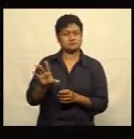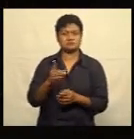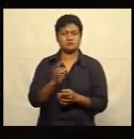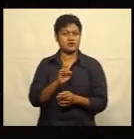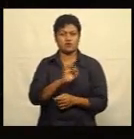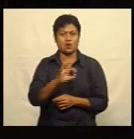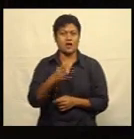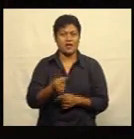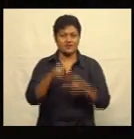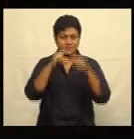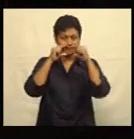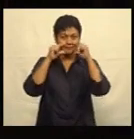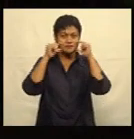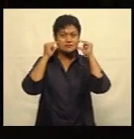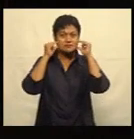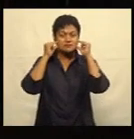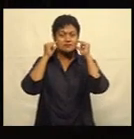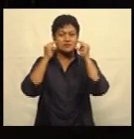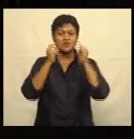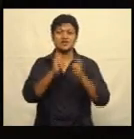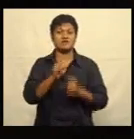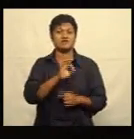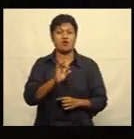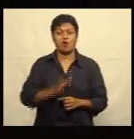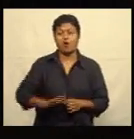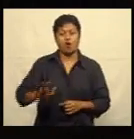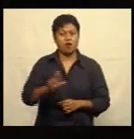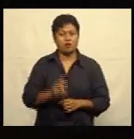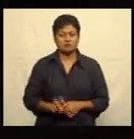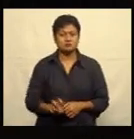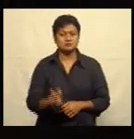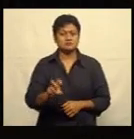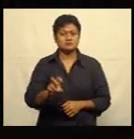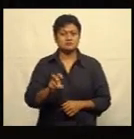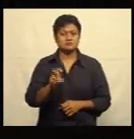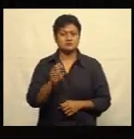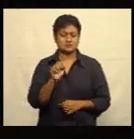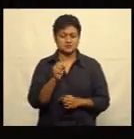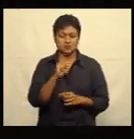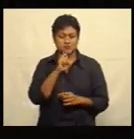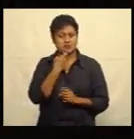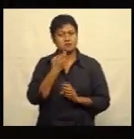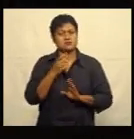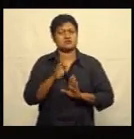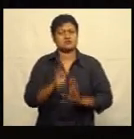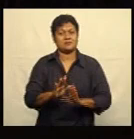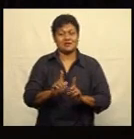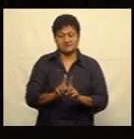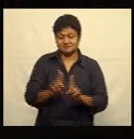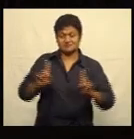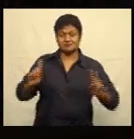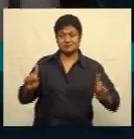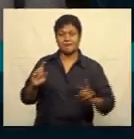services will be stopped altogether. For commuters, physical distancing is also a must.